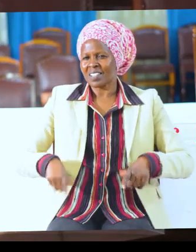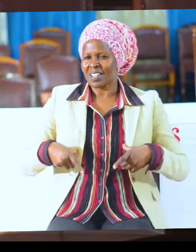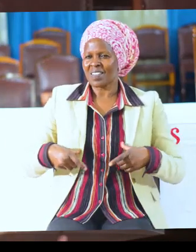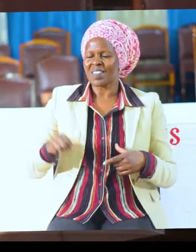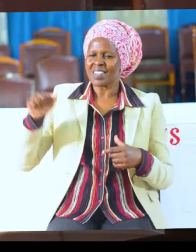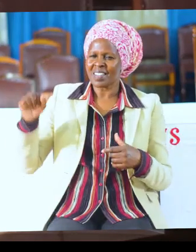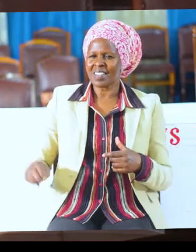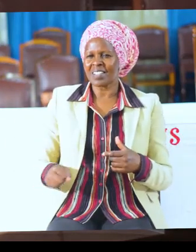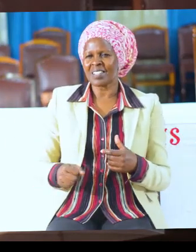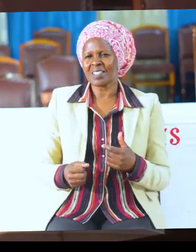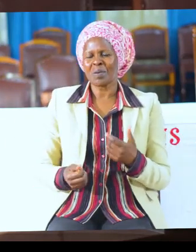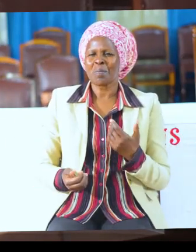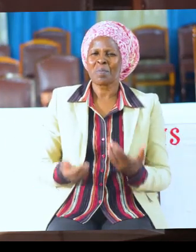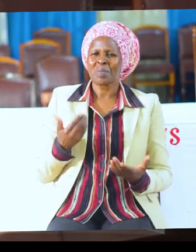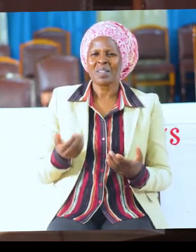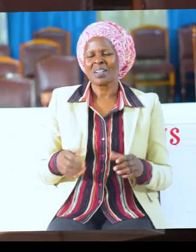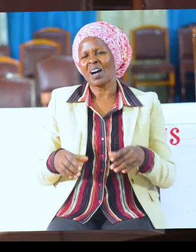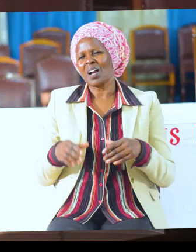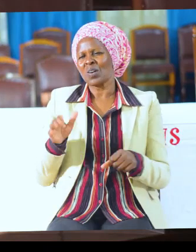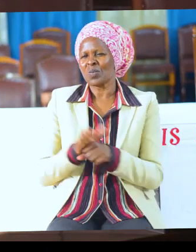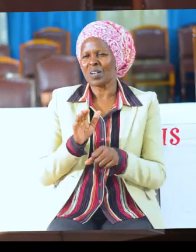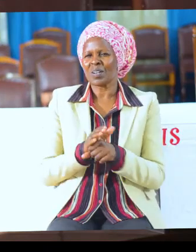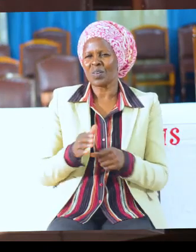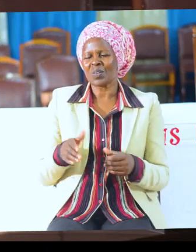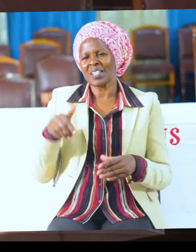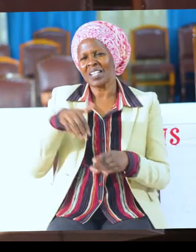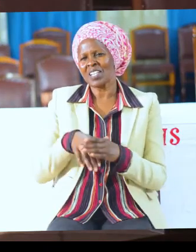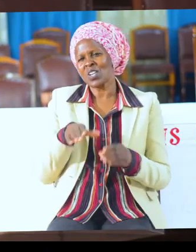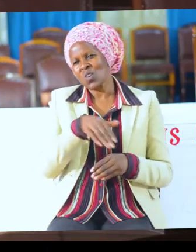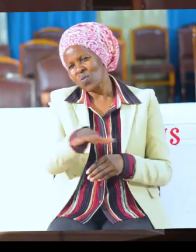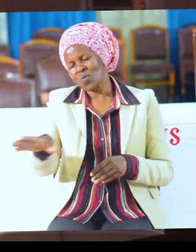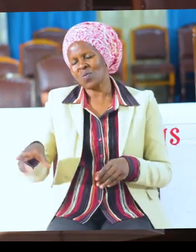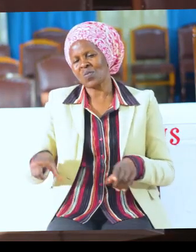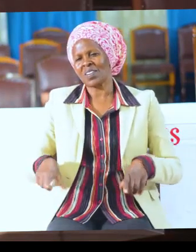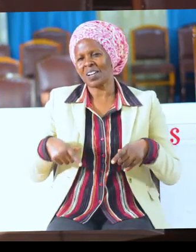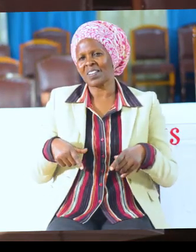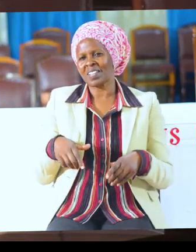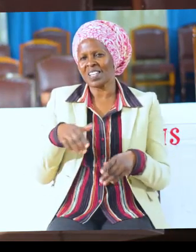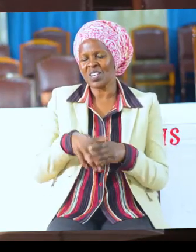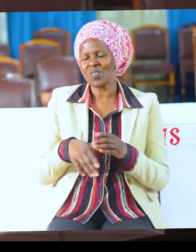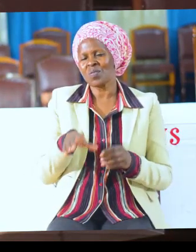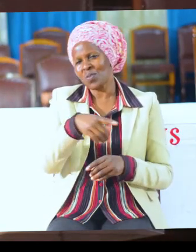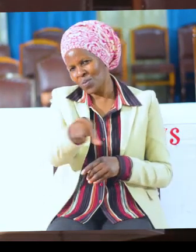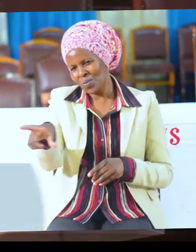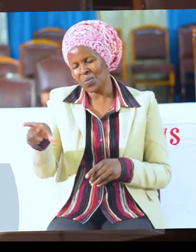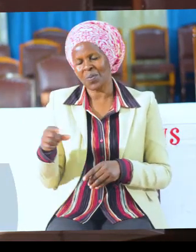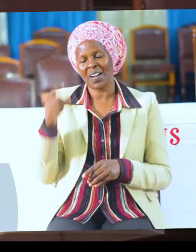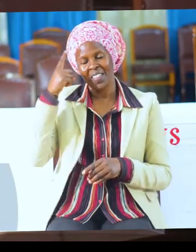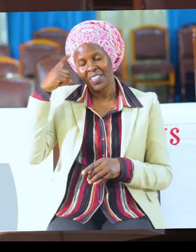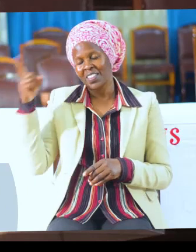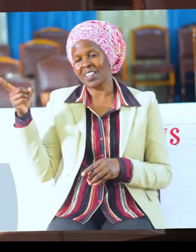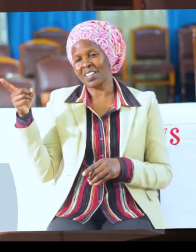and downs, you know, in this life. And a problem may be in our own human thinking. It is